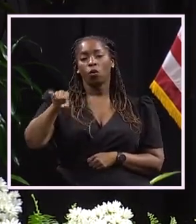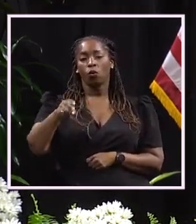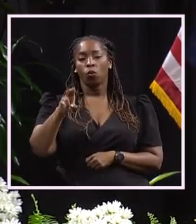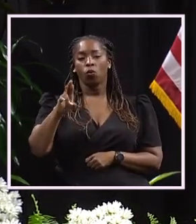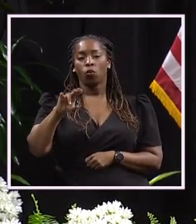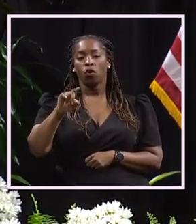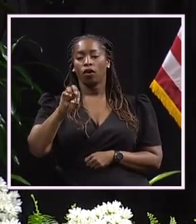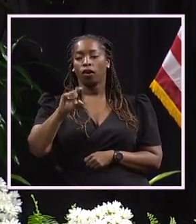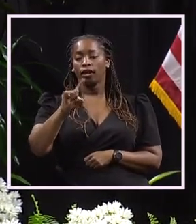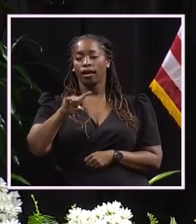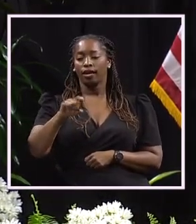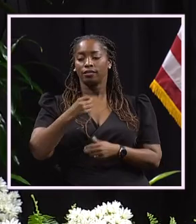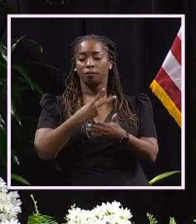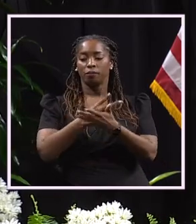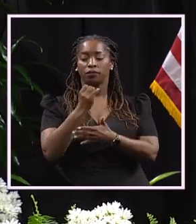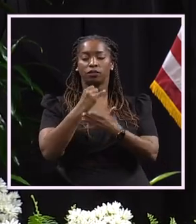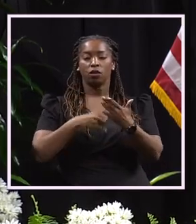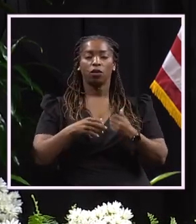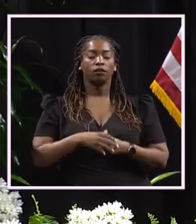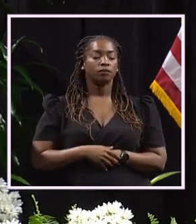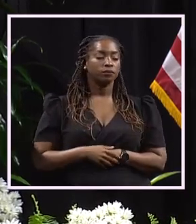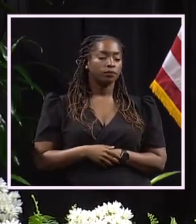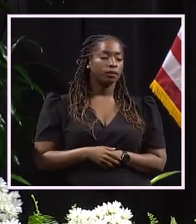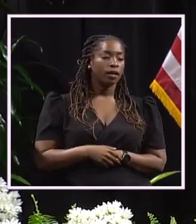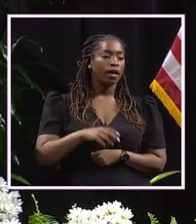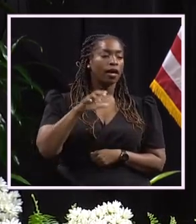Ellen Margaret Sarre, summa cum laude.